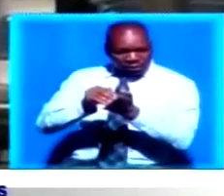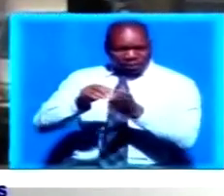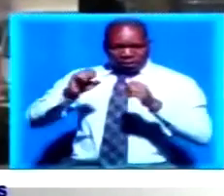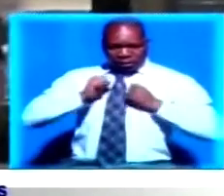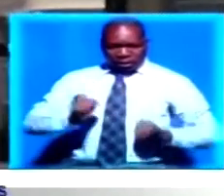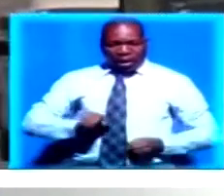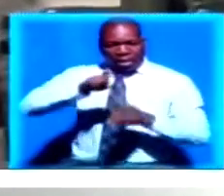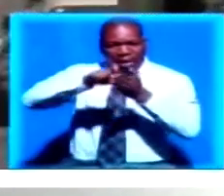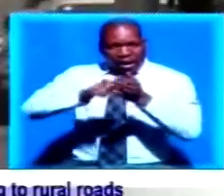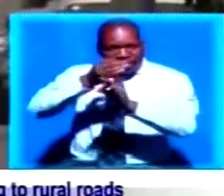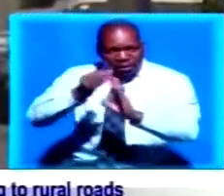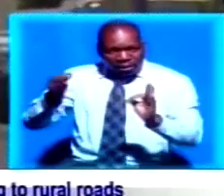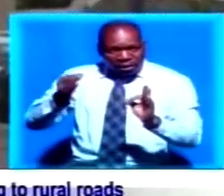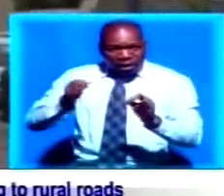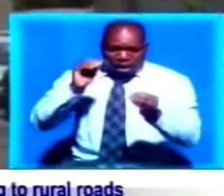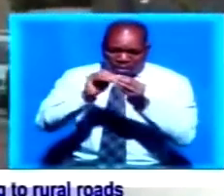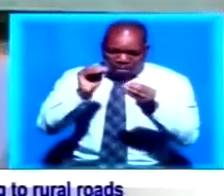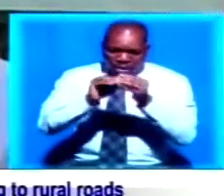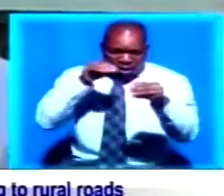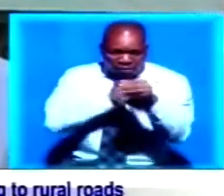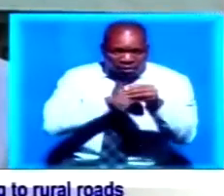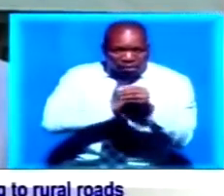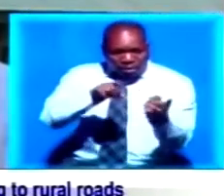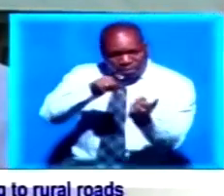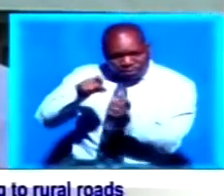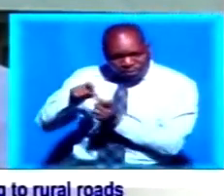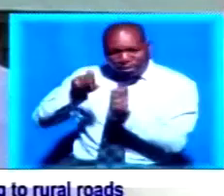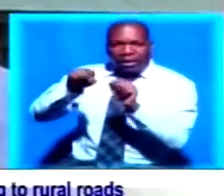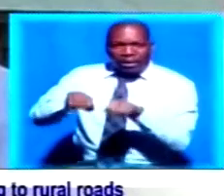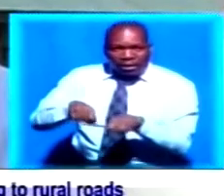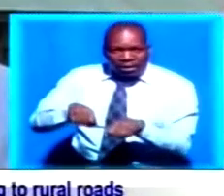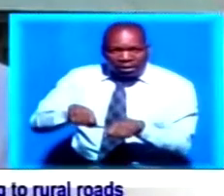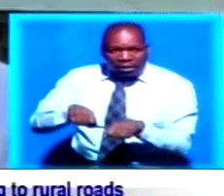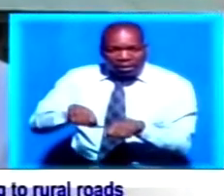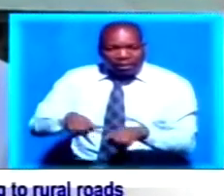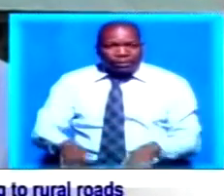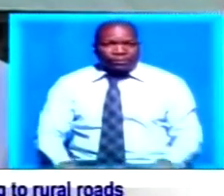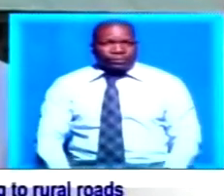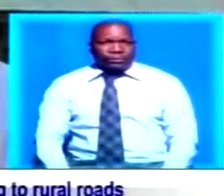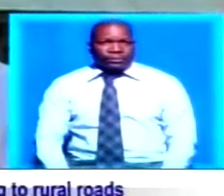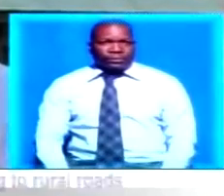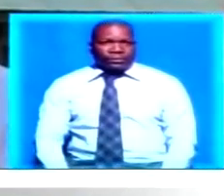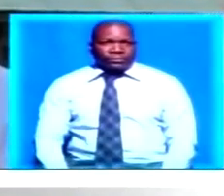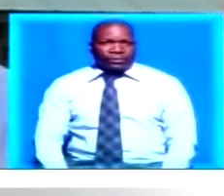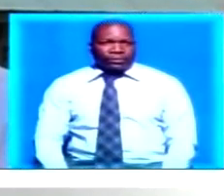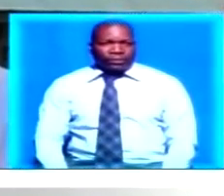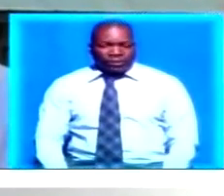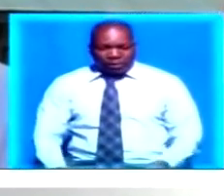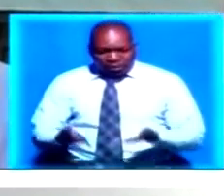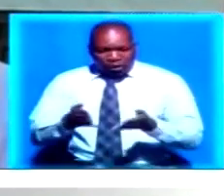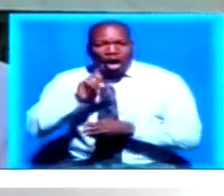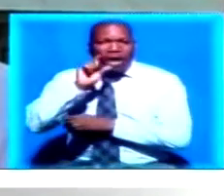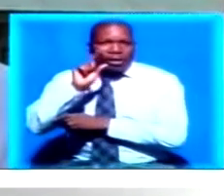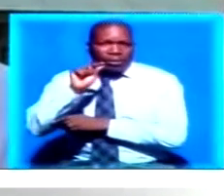will attract more investment to the sector. Livingstone, probably I wish to state that it